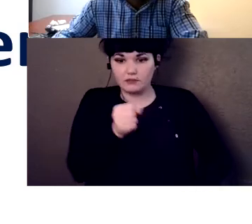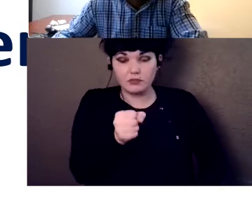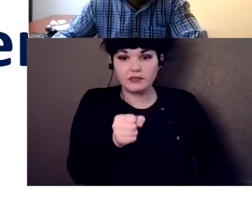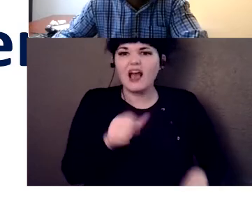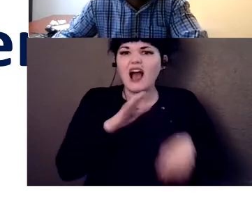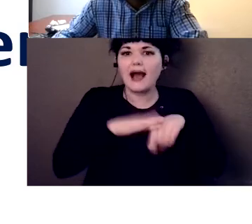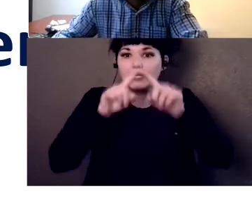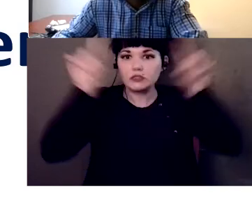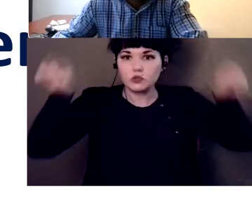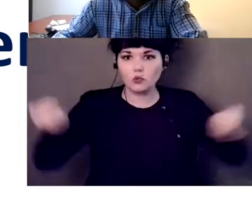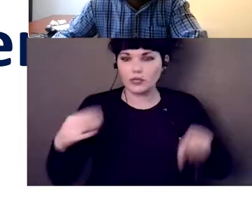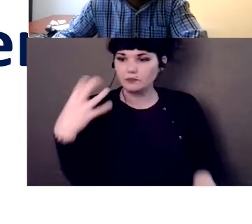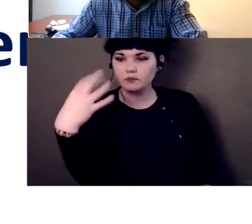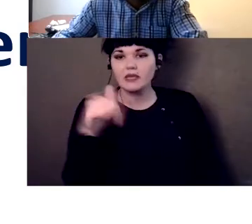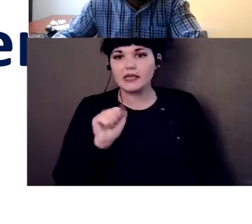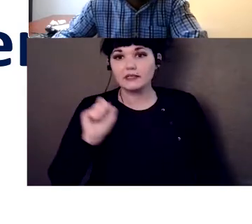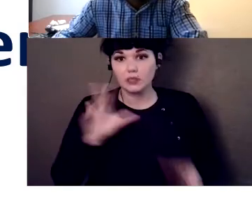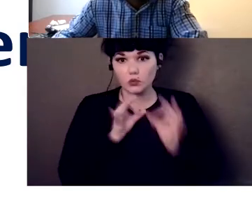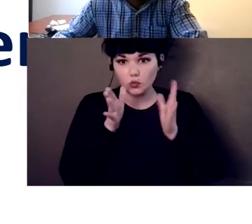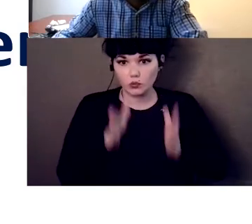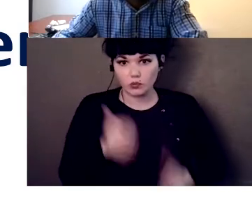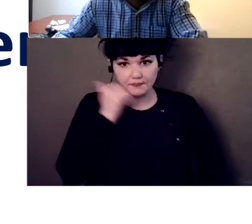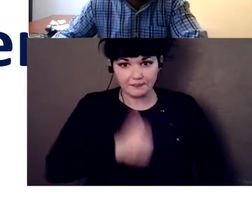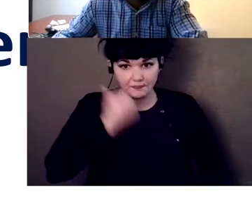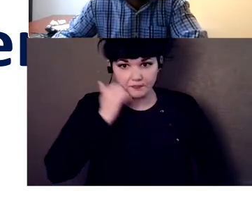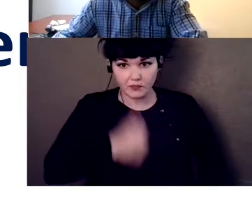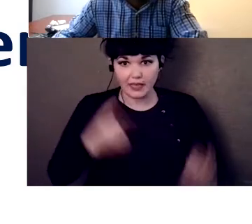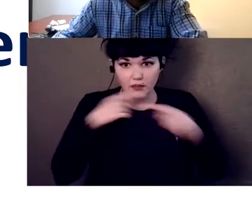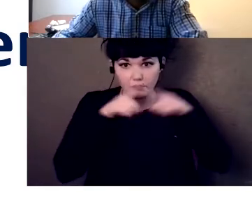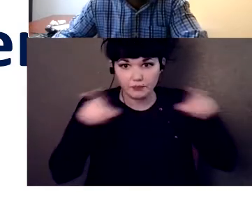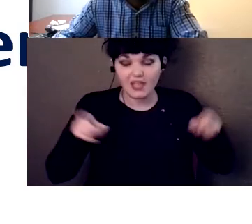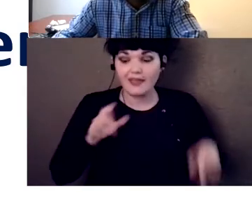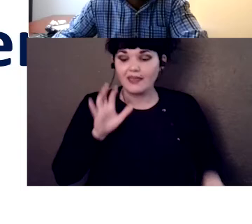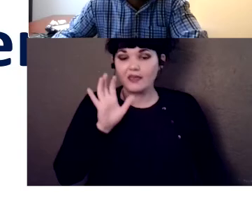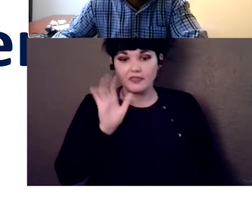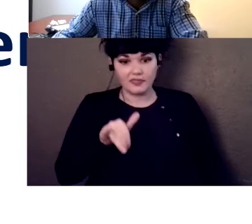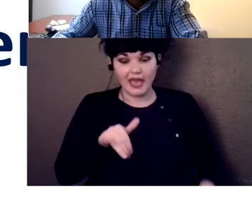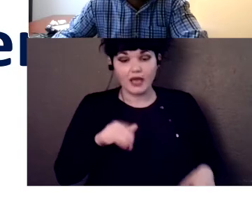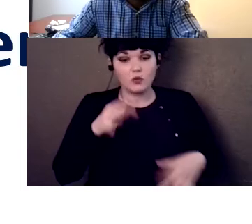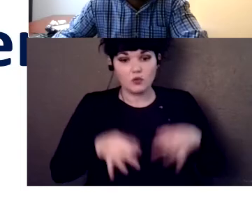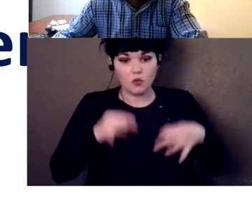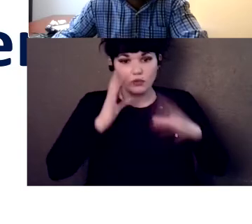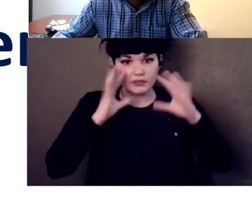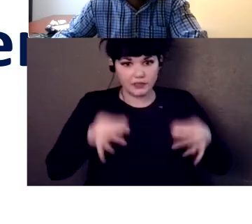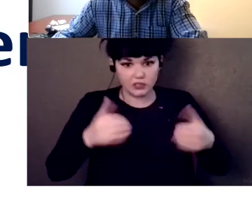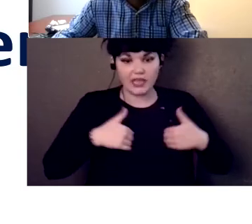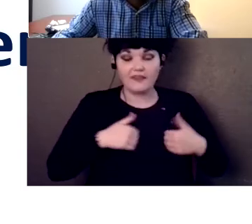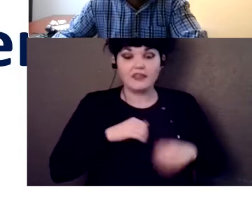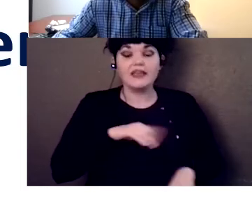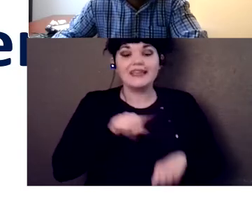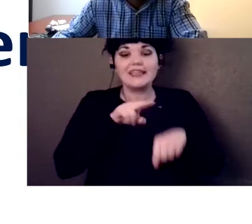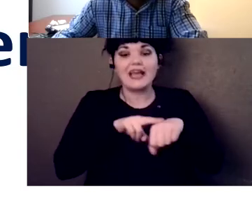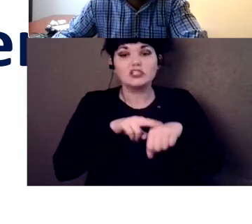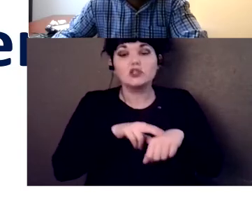interpretation at his daily briefings. This groundbreaking district court ruling paved the way for the National Association for the Deaf to